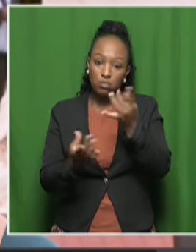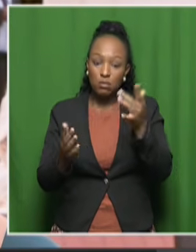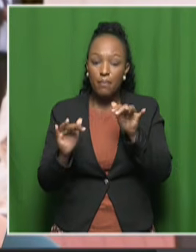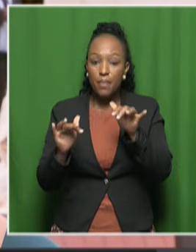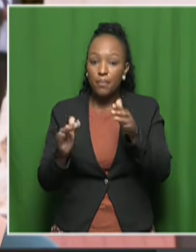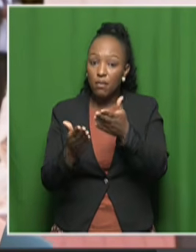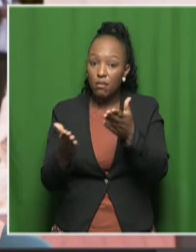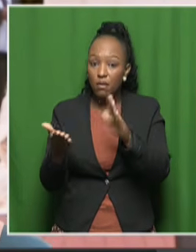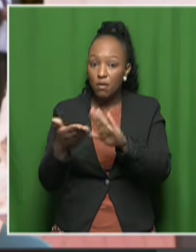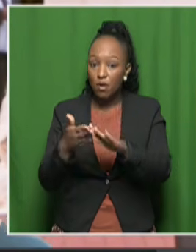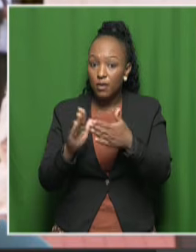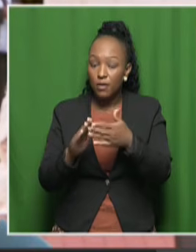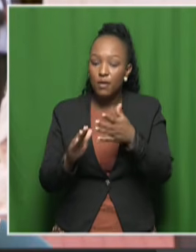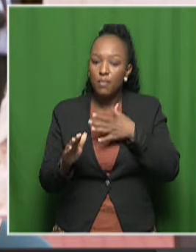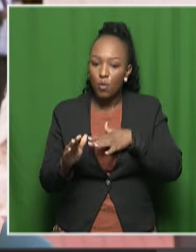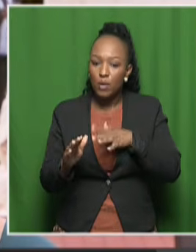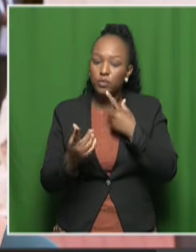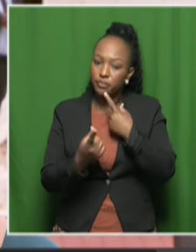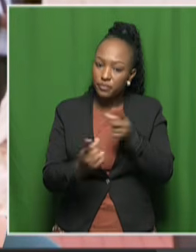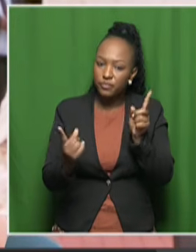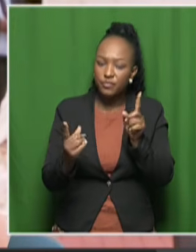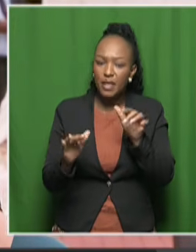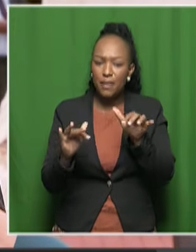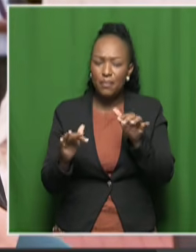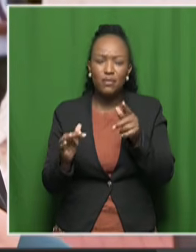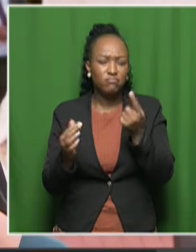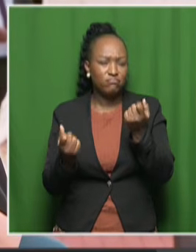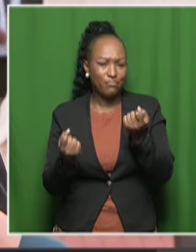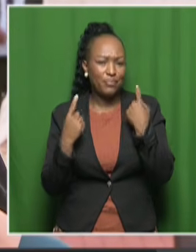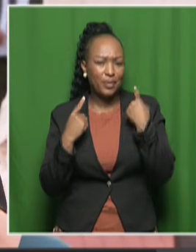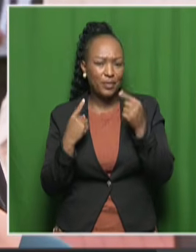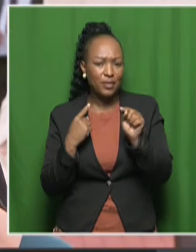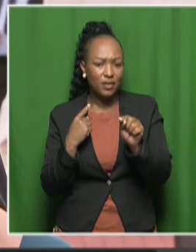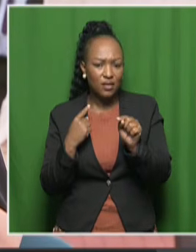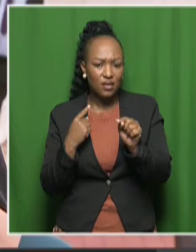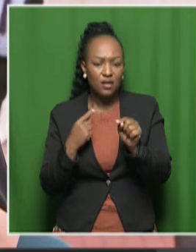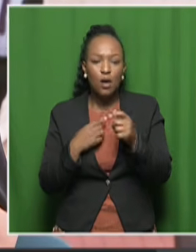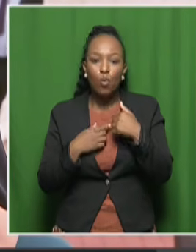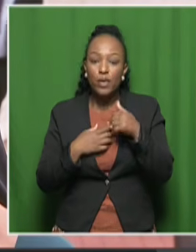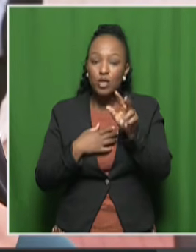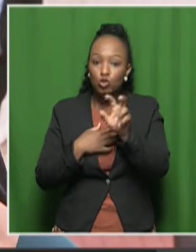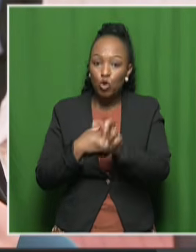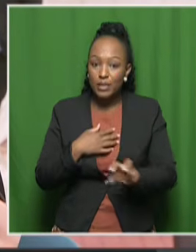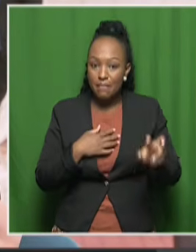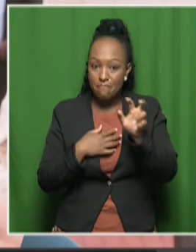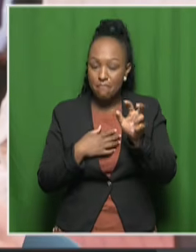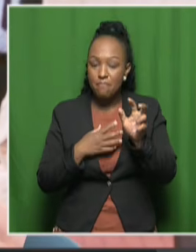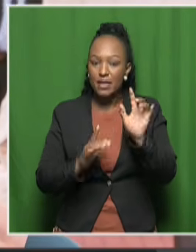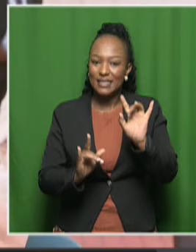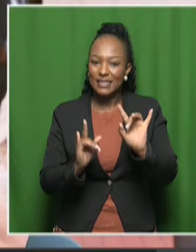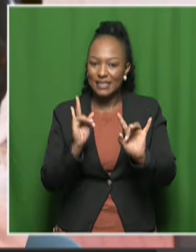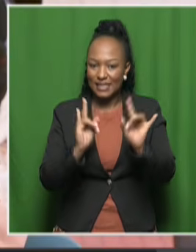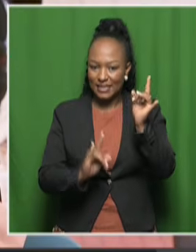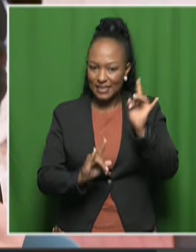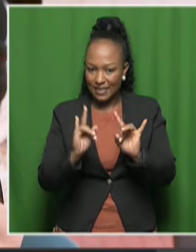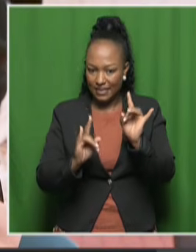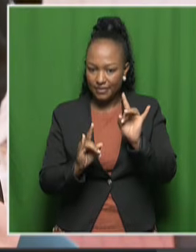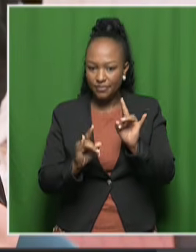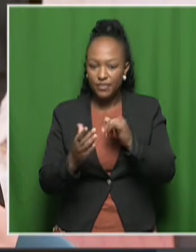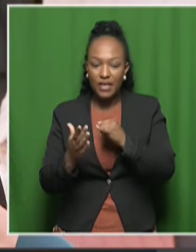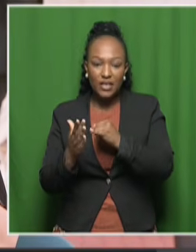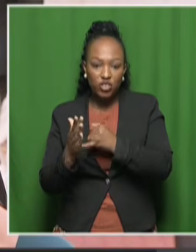just to make this statement because possibly people miss it. We are a tourism city. And between January